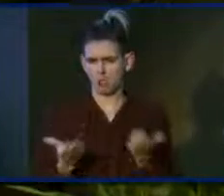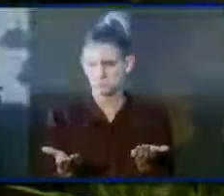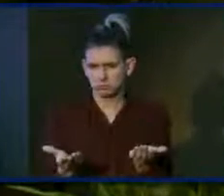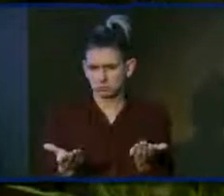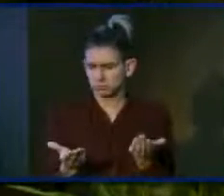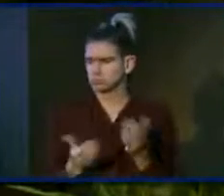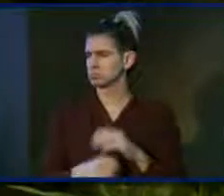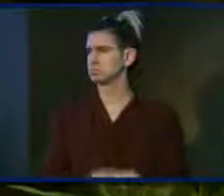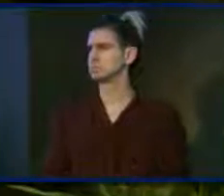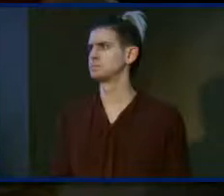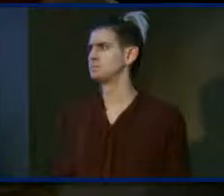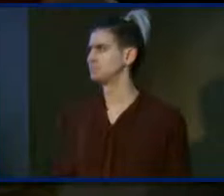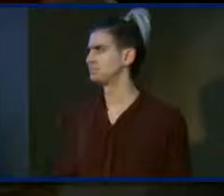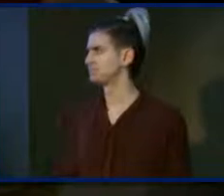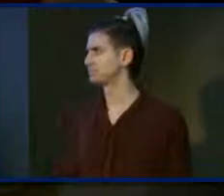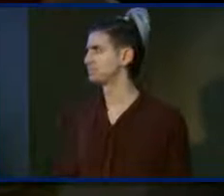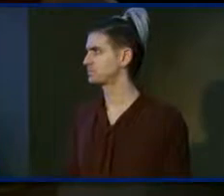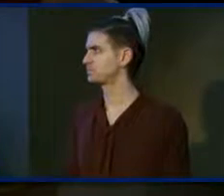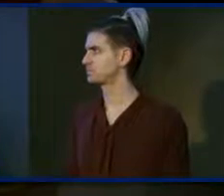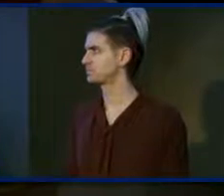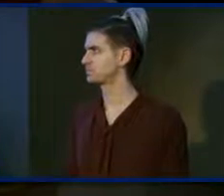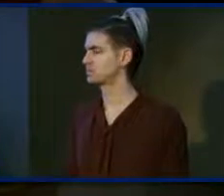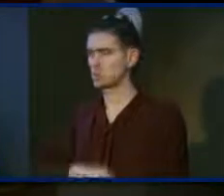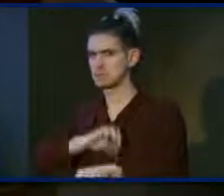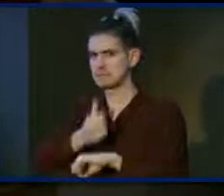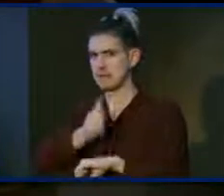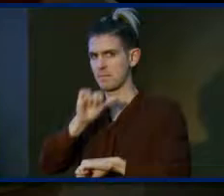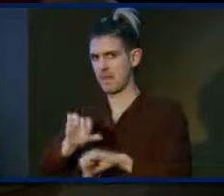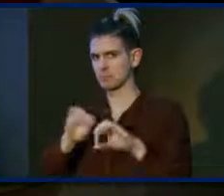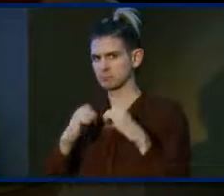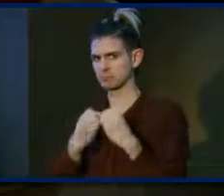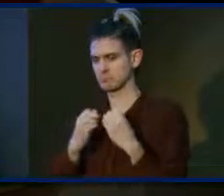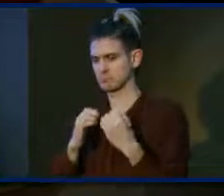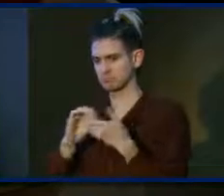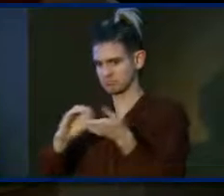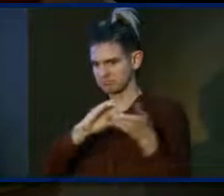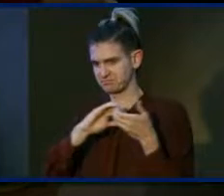you reach across people and how you build coalitions.